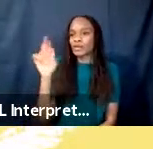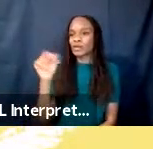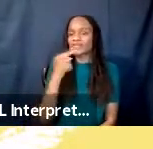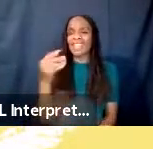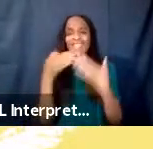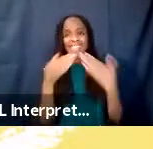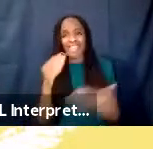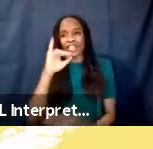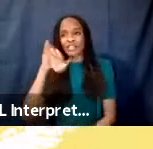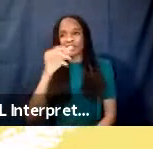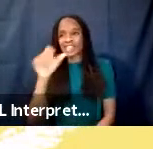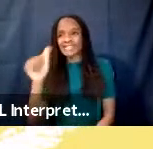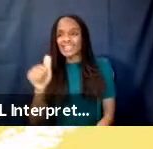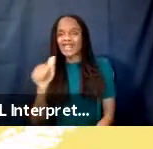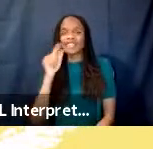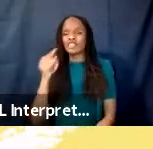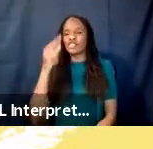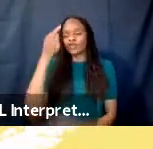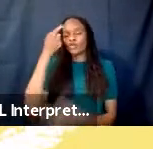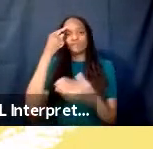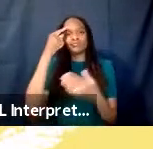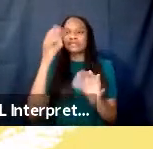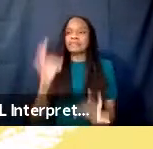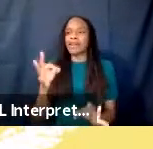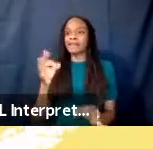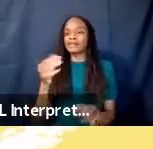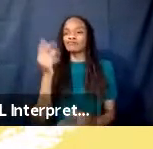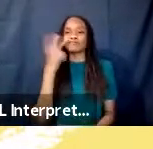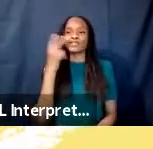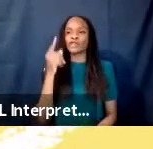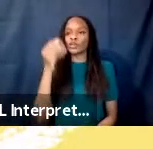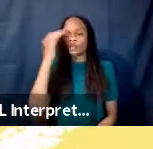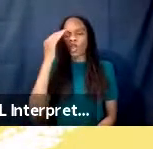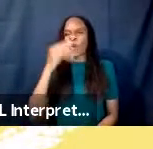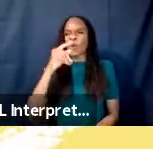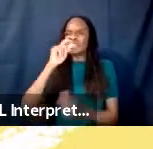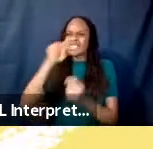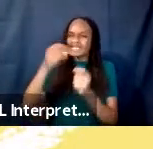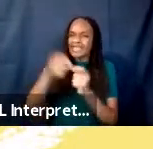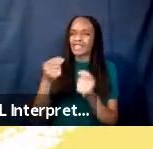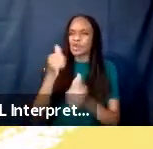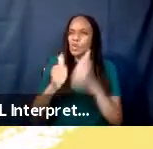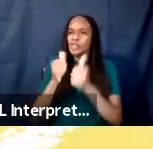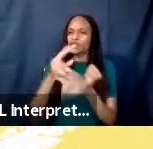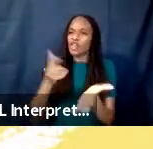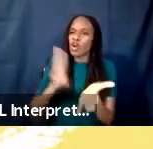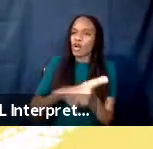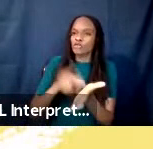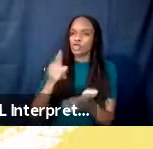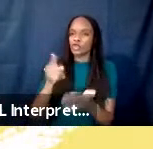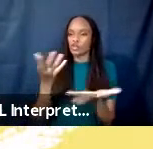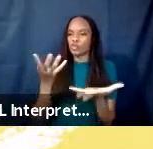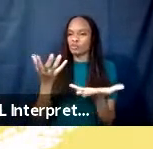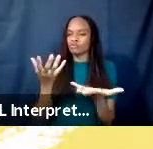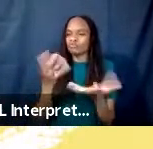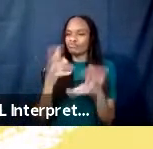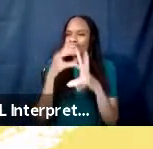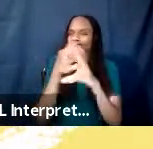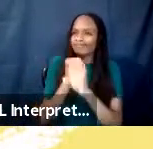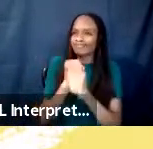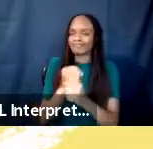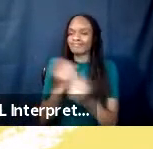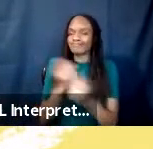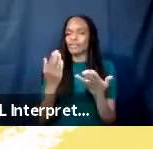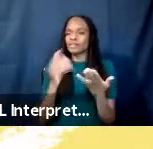you've decided, let's say that you know exactly which contract appeals to you and what will work and be appropriate